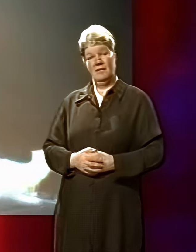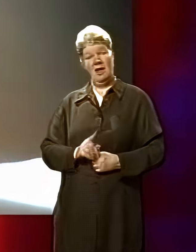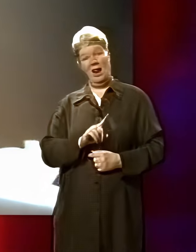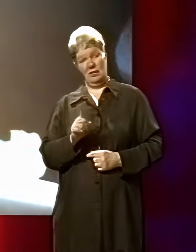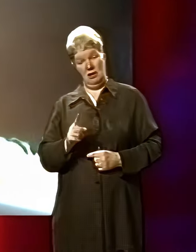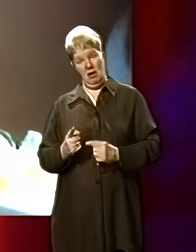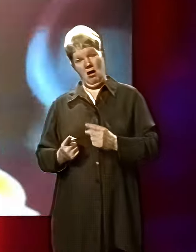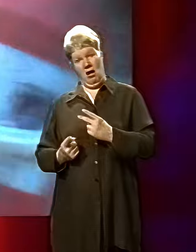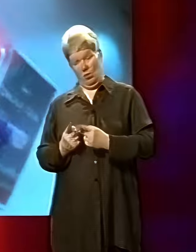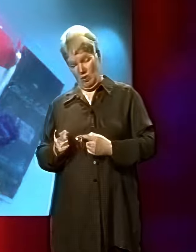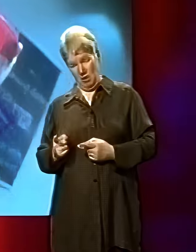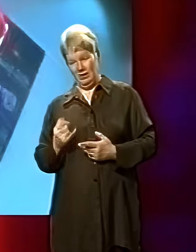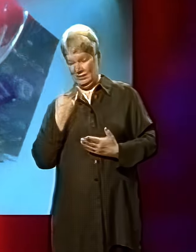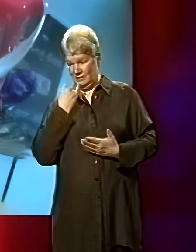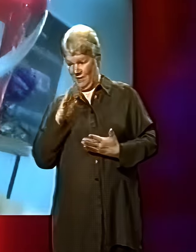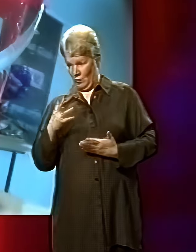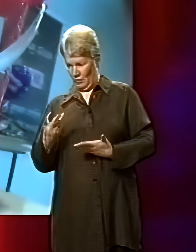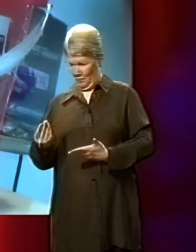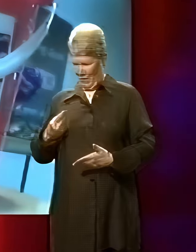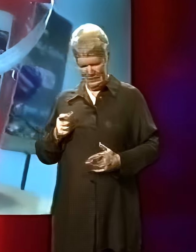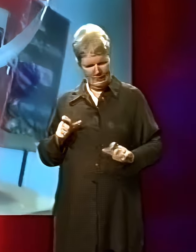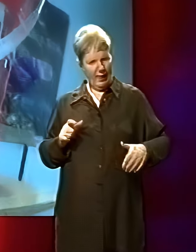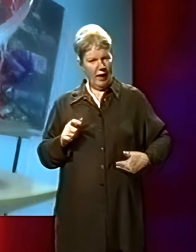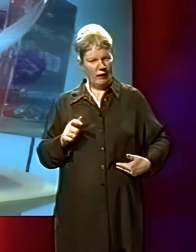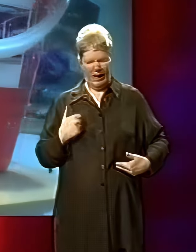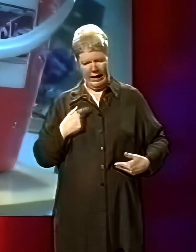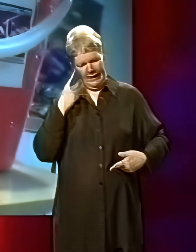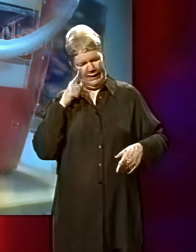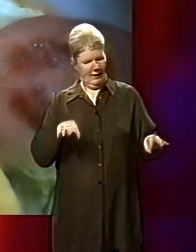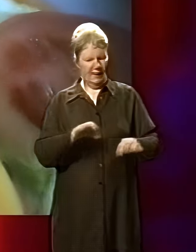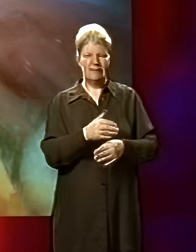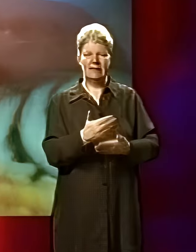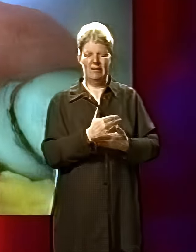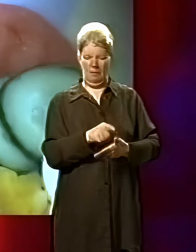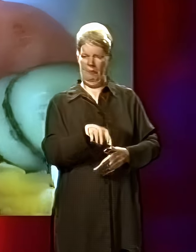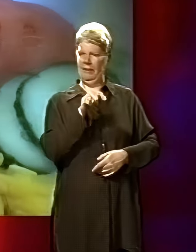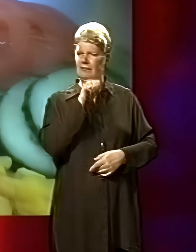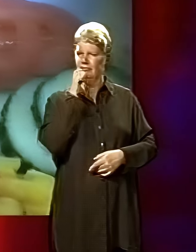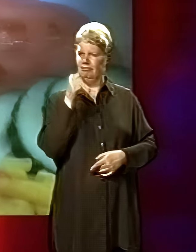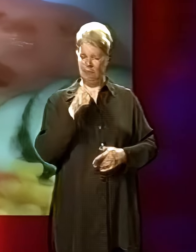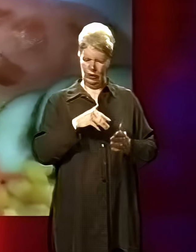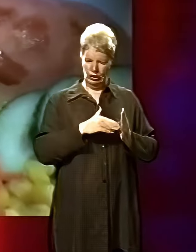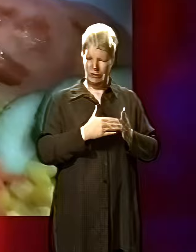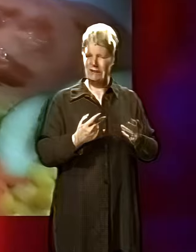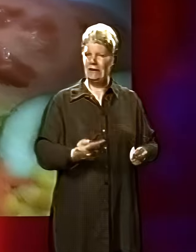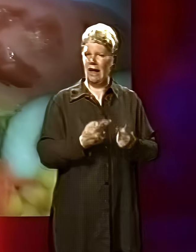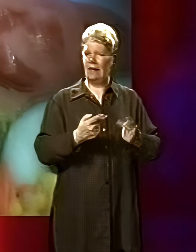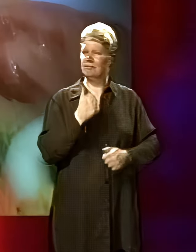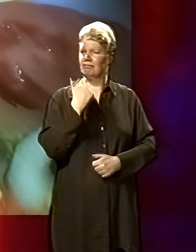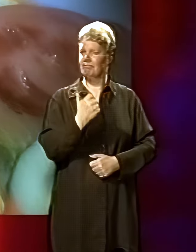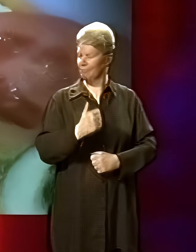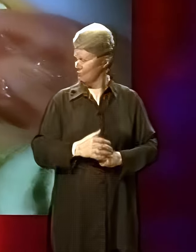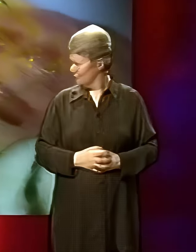our £6.49 returned but still hungry, we tried a safer option, a nice cheese salad from Moto of